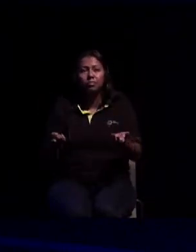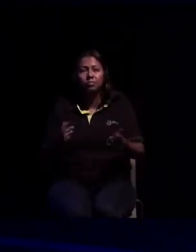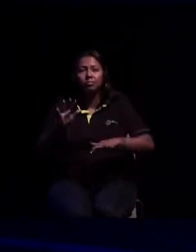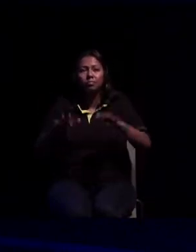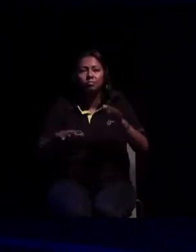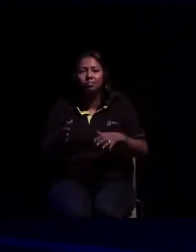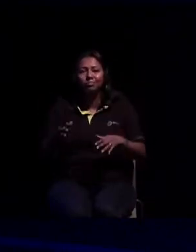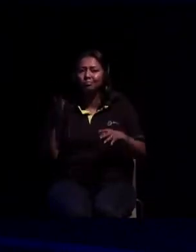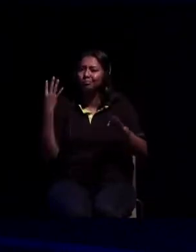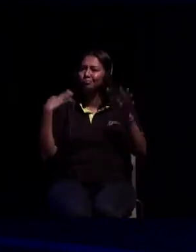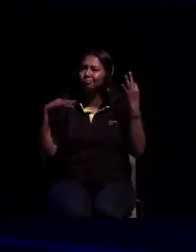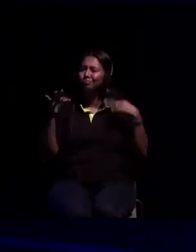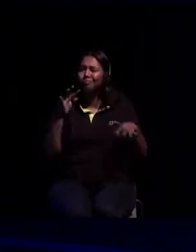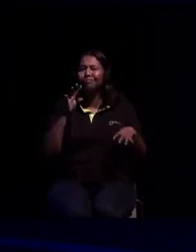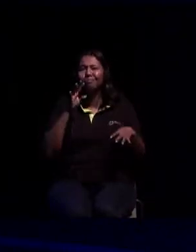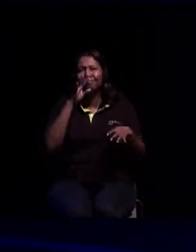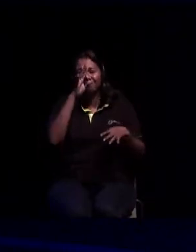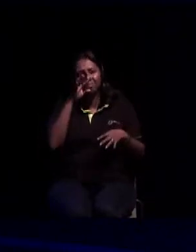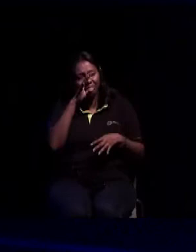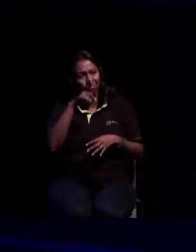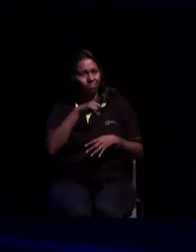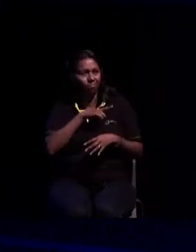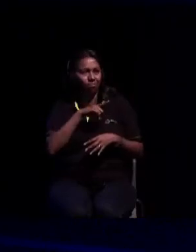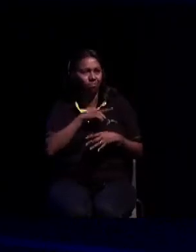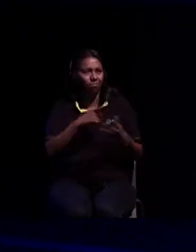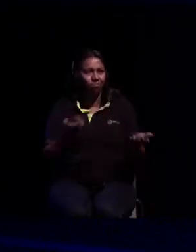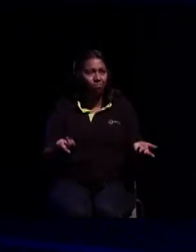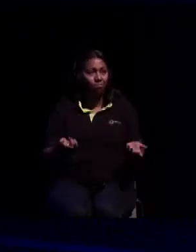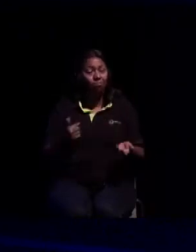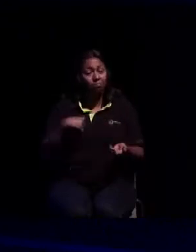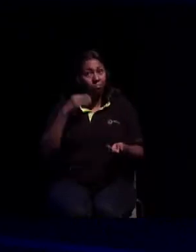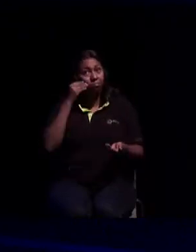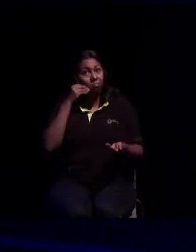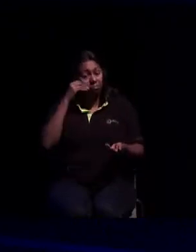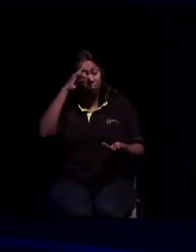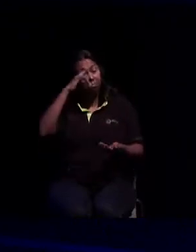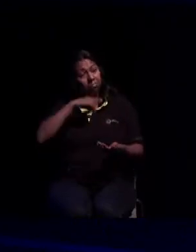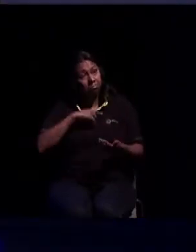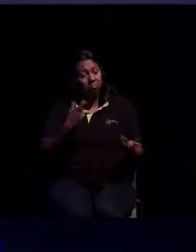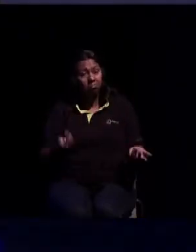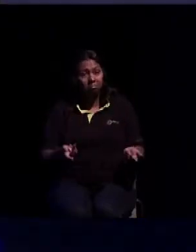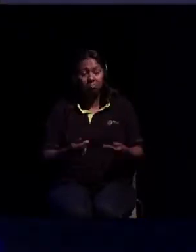I also myself have experienced the transformative capacities of tourism.